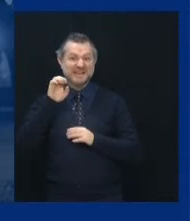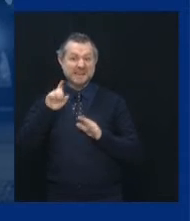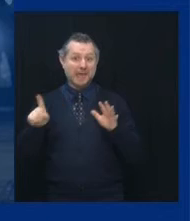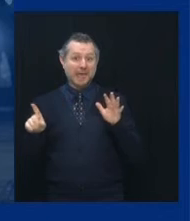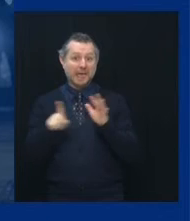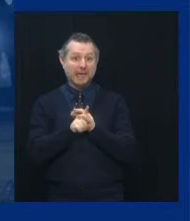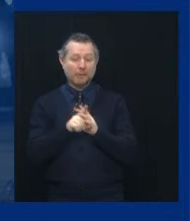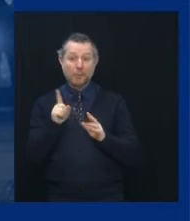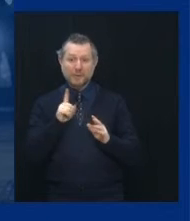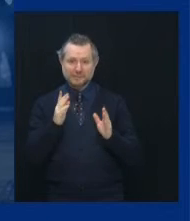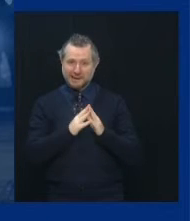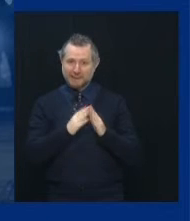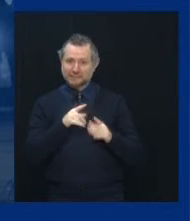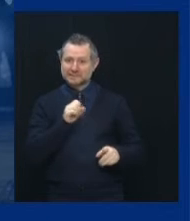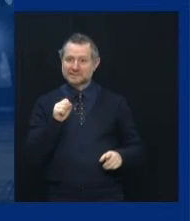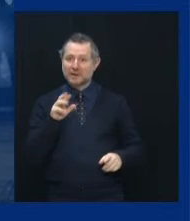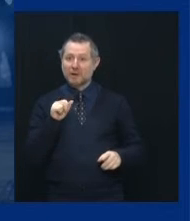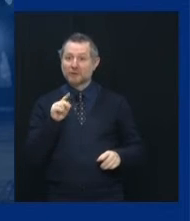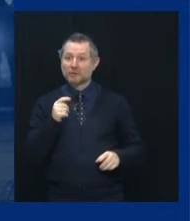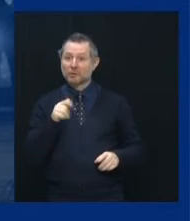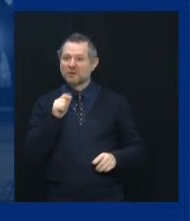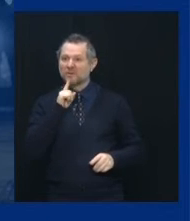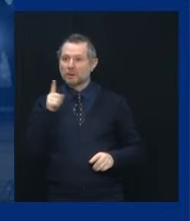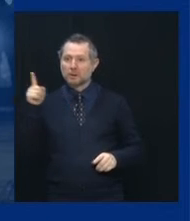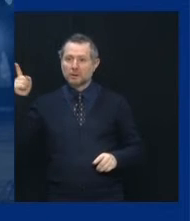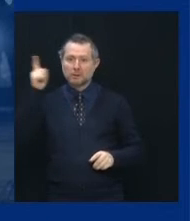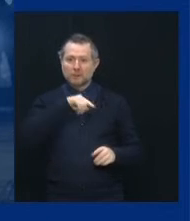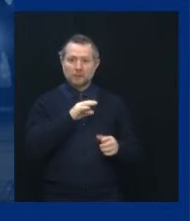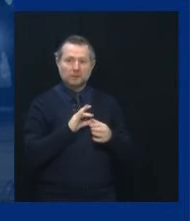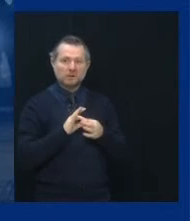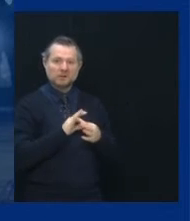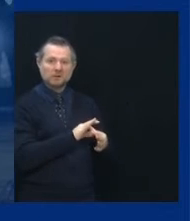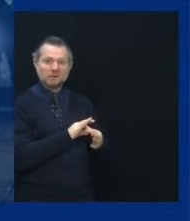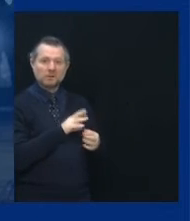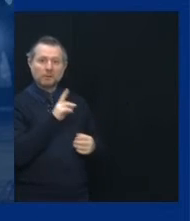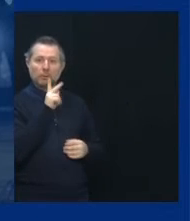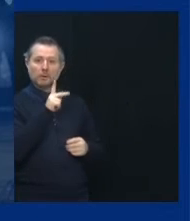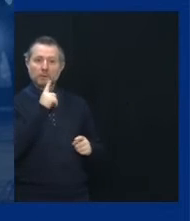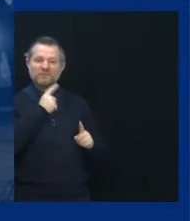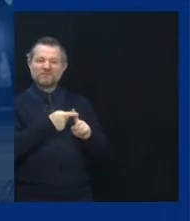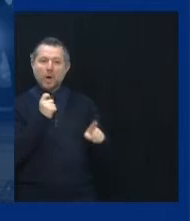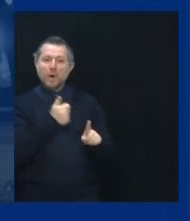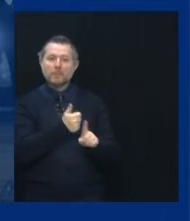Springs was actually connected to UK travel.